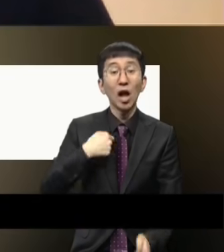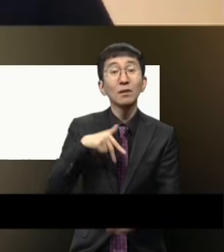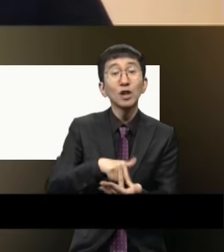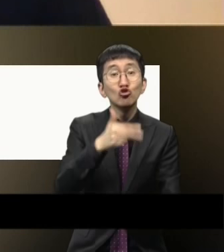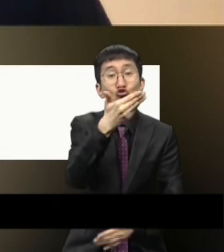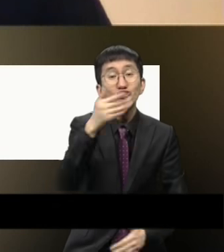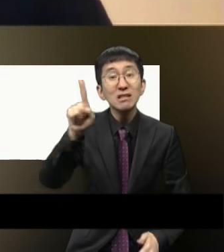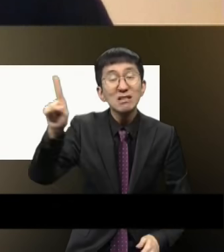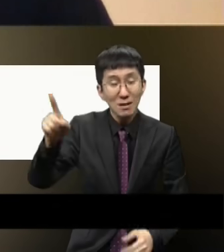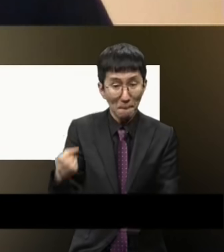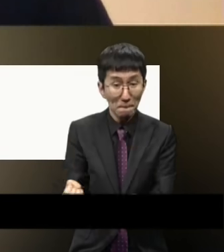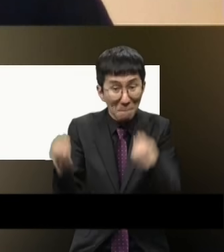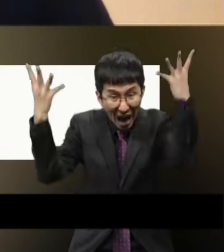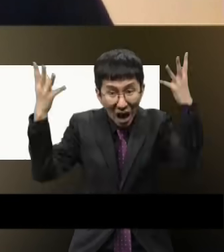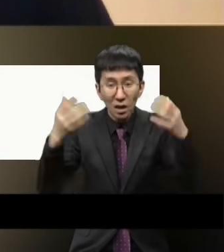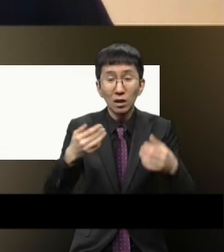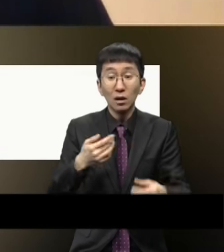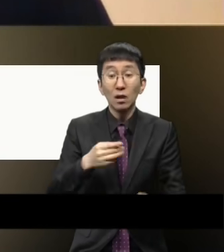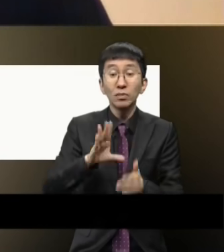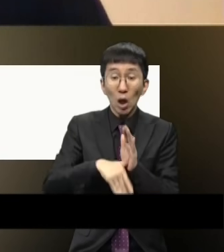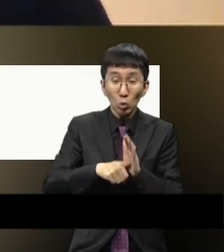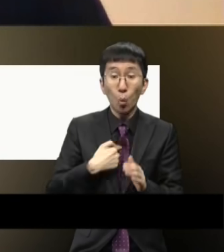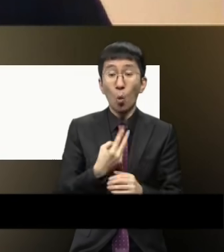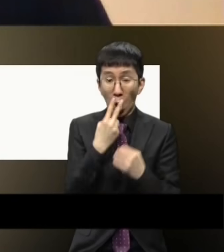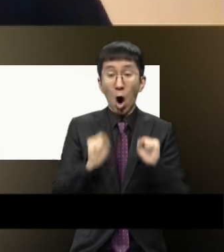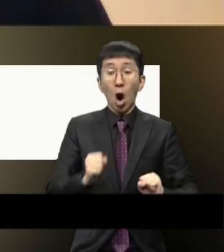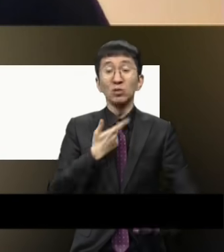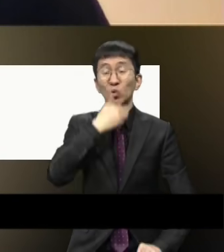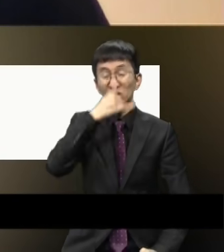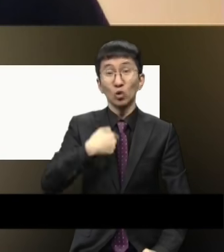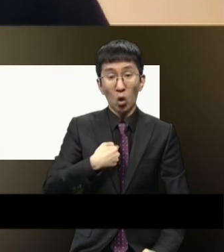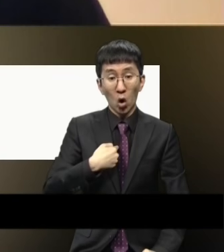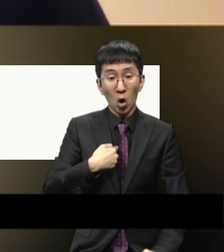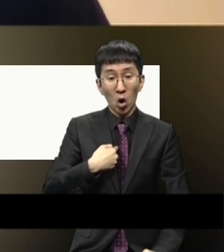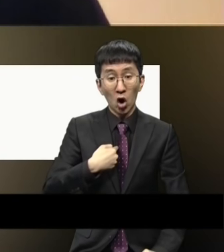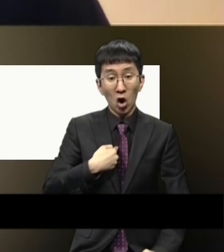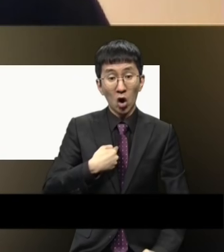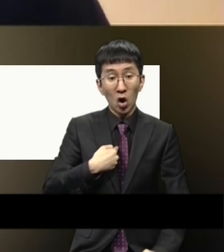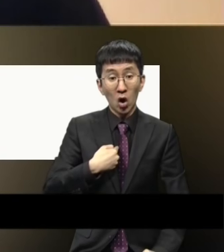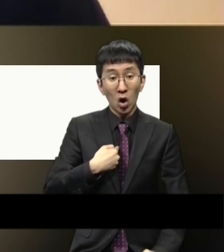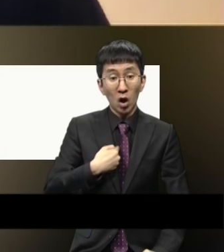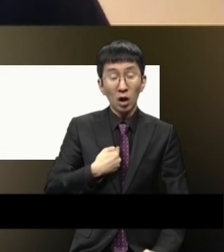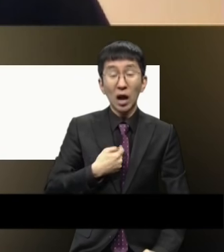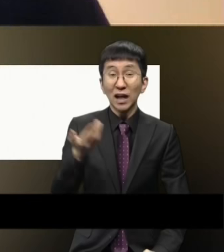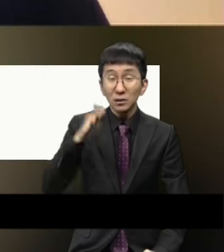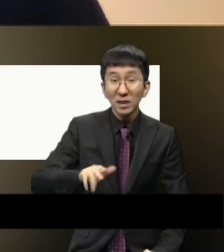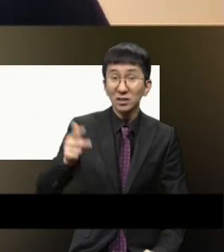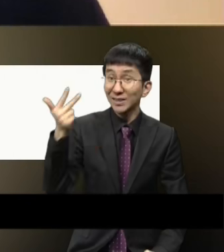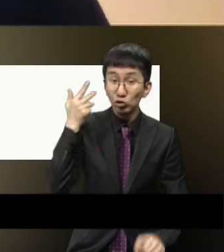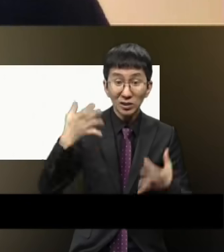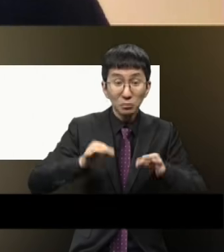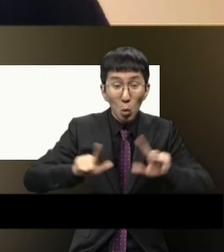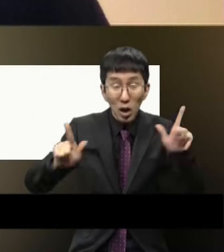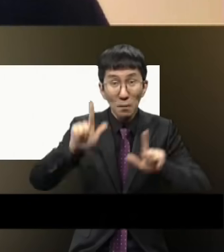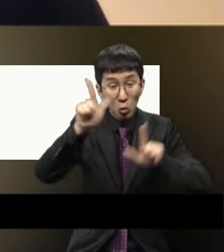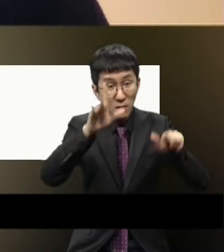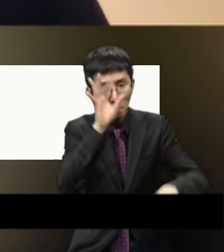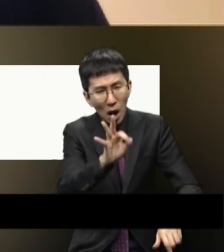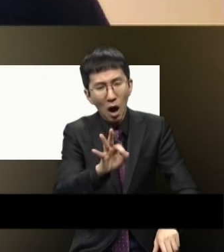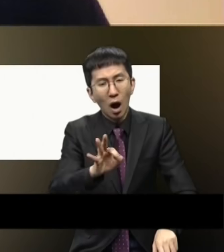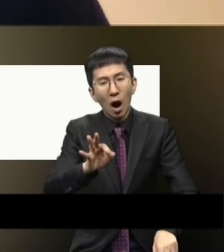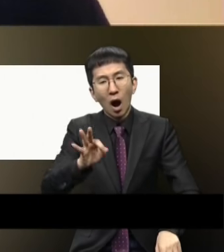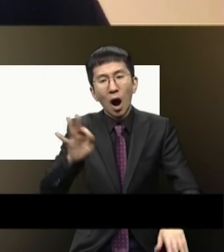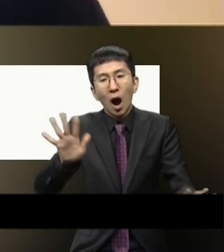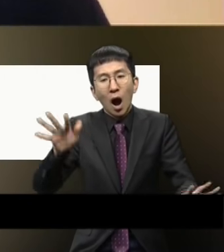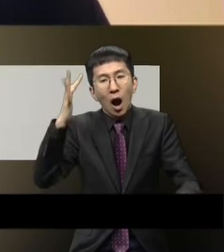I'm a 9/11 survivor. Mm-hmm. You know, I survived the buildings. Past Friday was the first time I've ever seen a